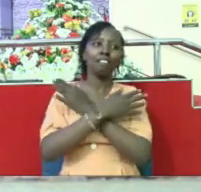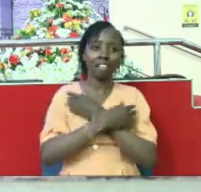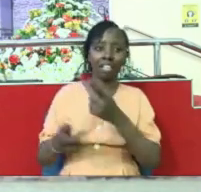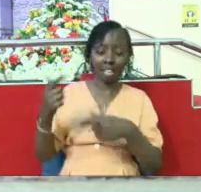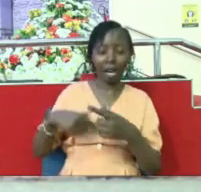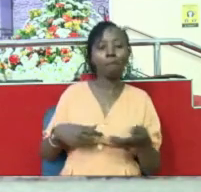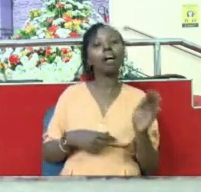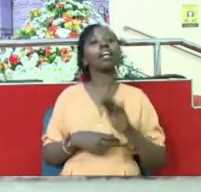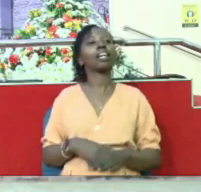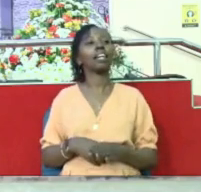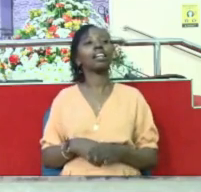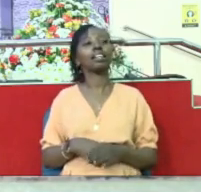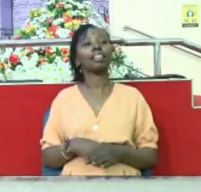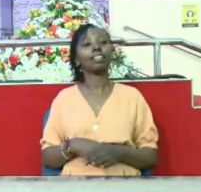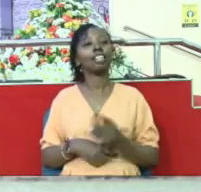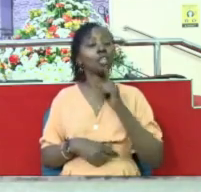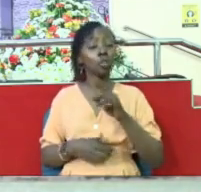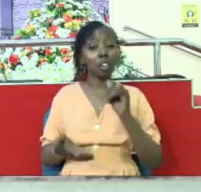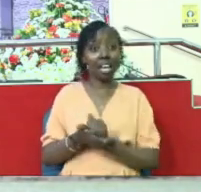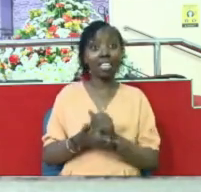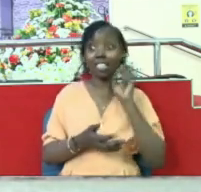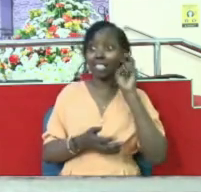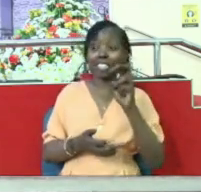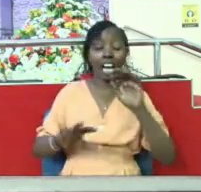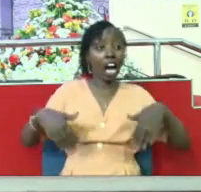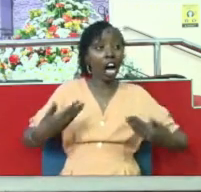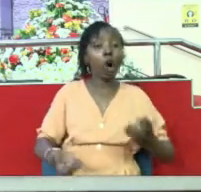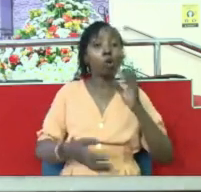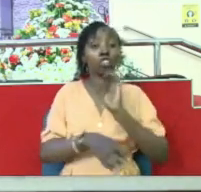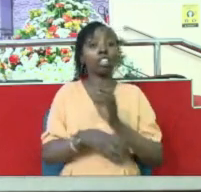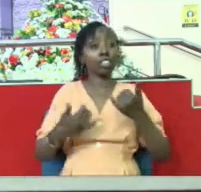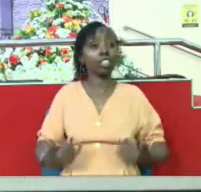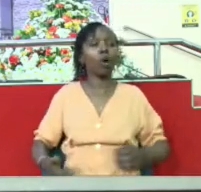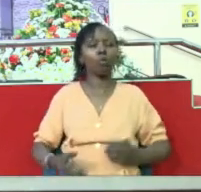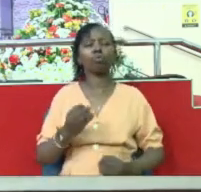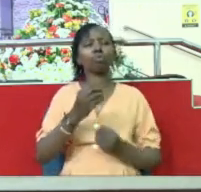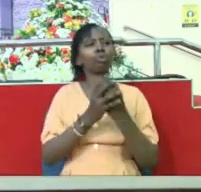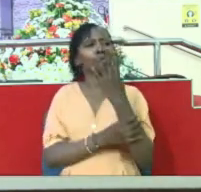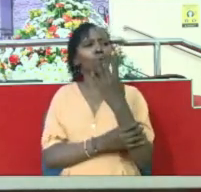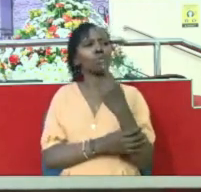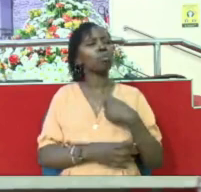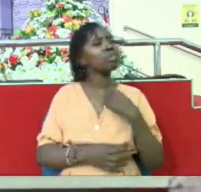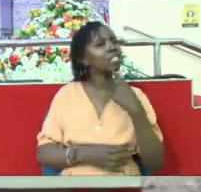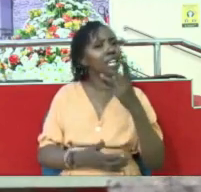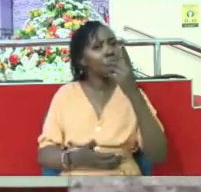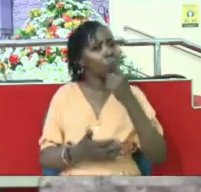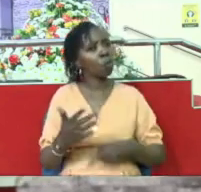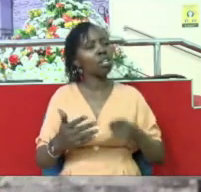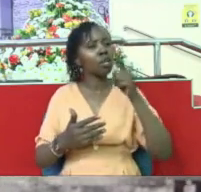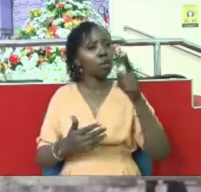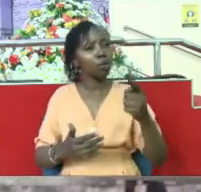aende kwa mwezi. The point I'm saying is that you and I are the ones. Ya kwamba wewe na mimi sisi